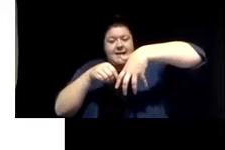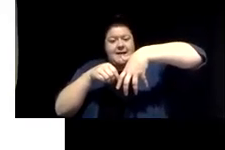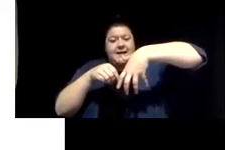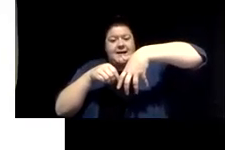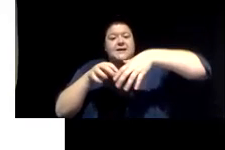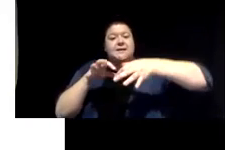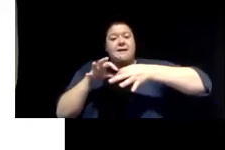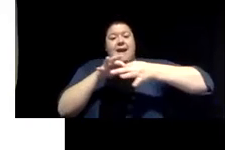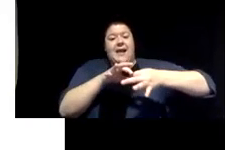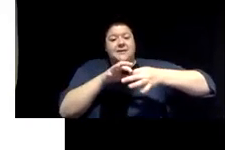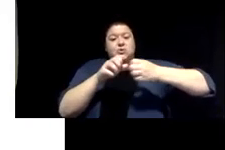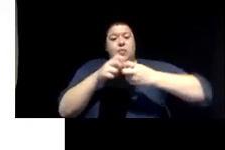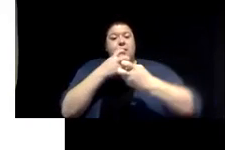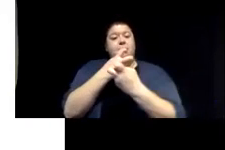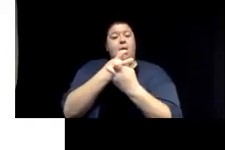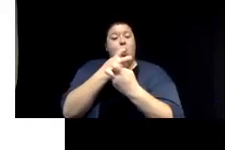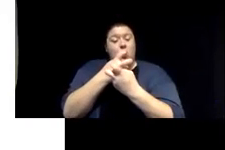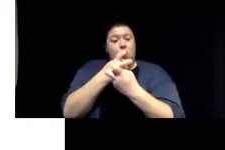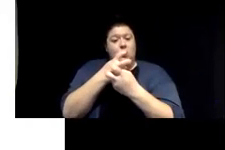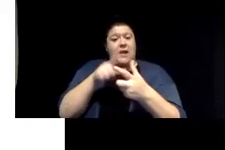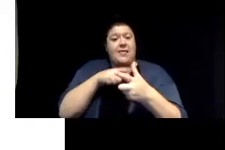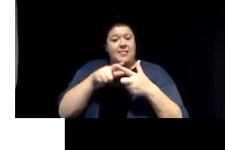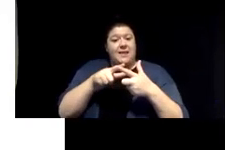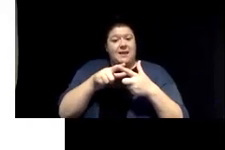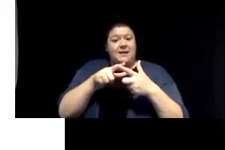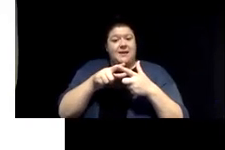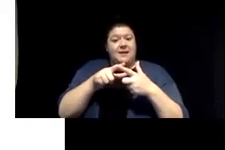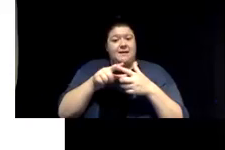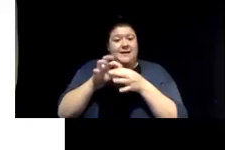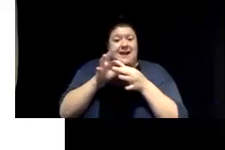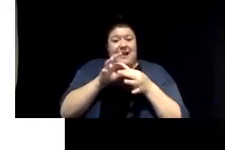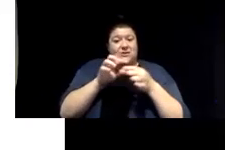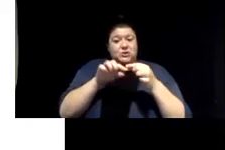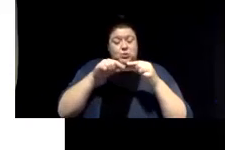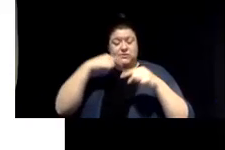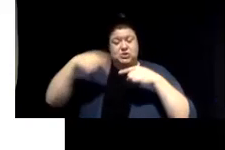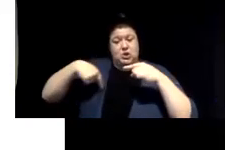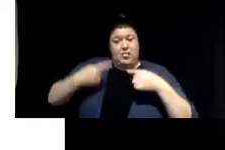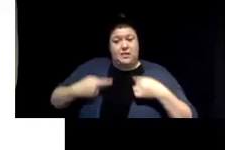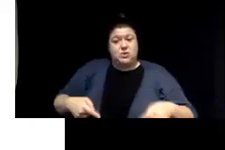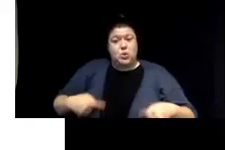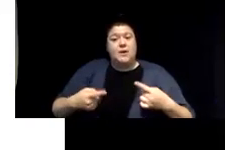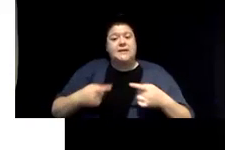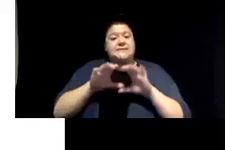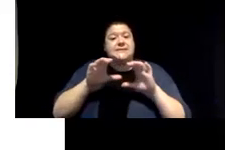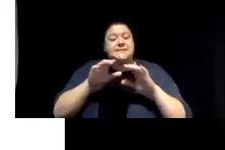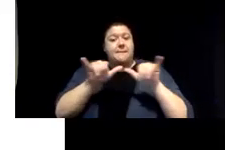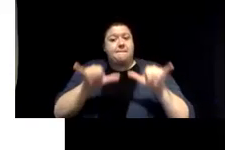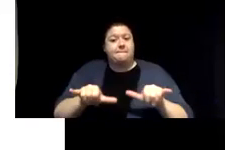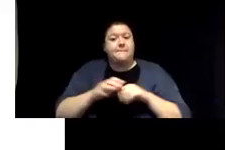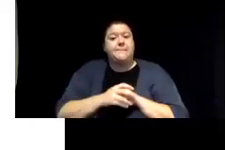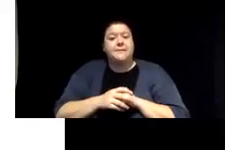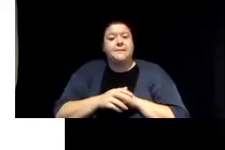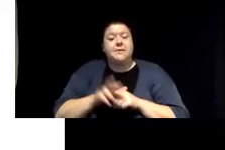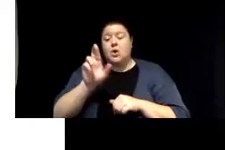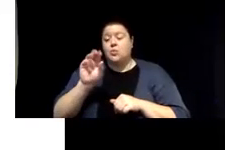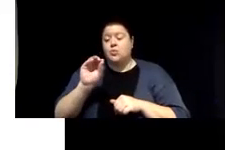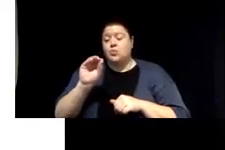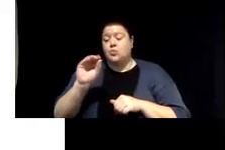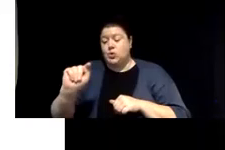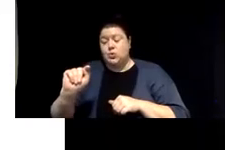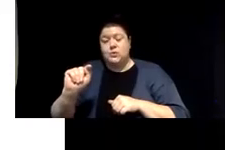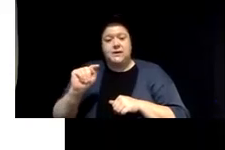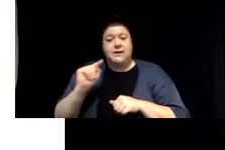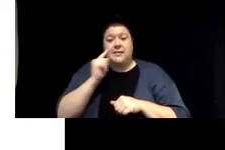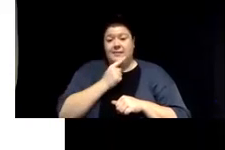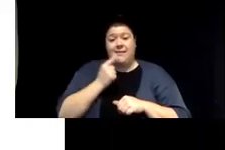with the rest of your circulatory system. On the root, we have the gum line, which is,